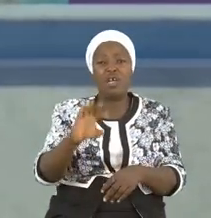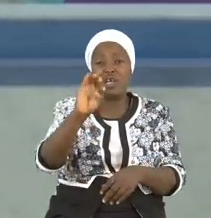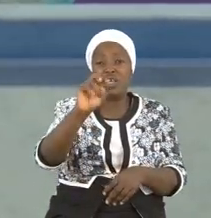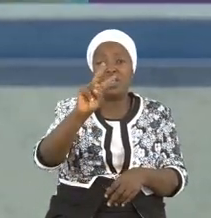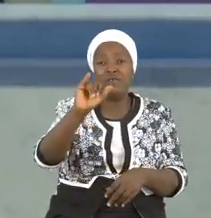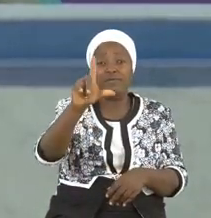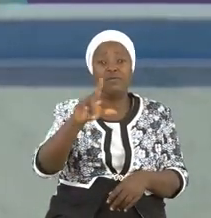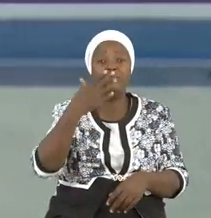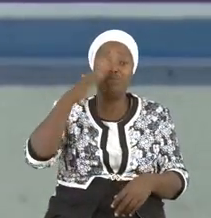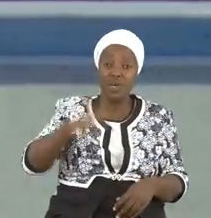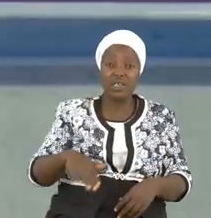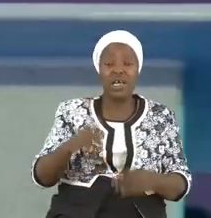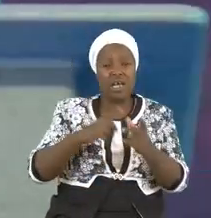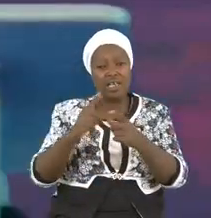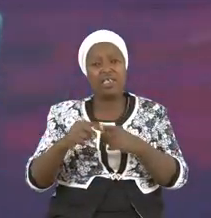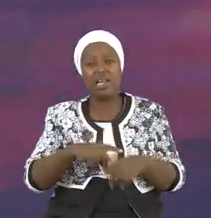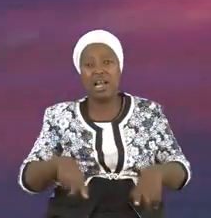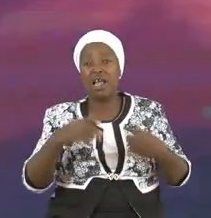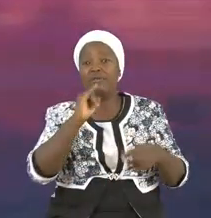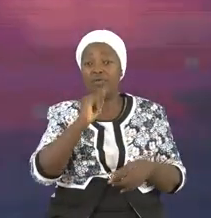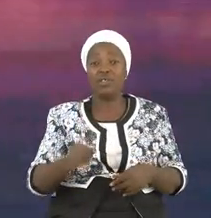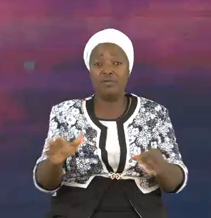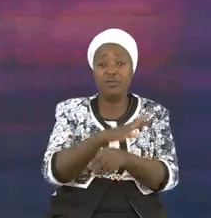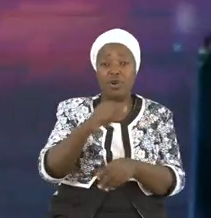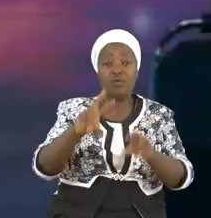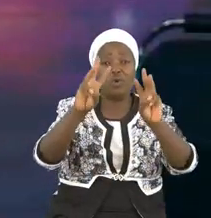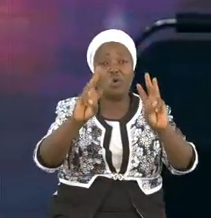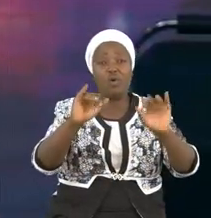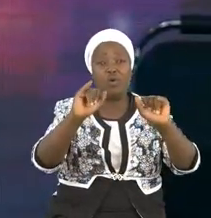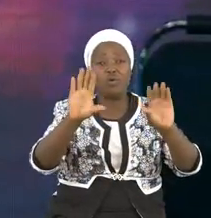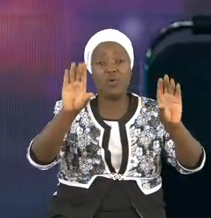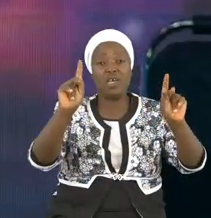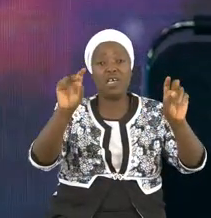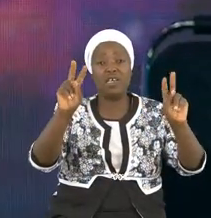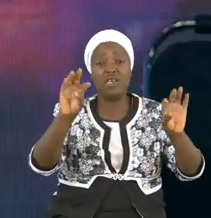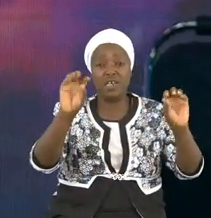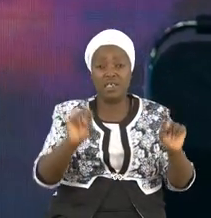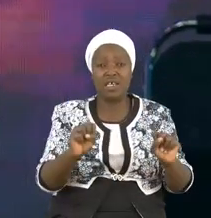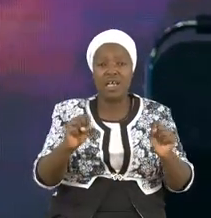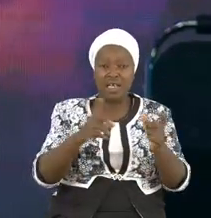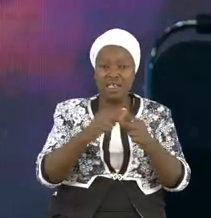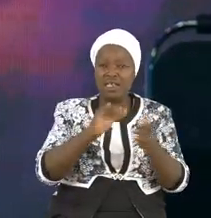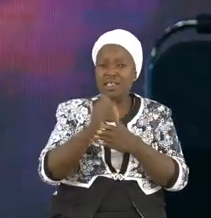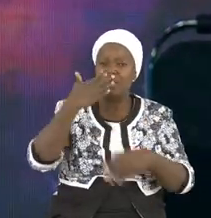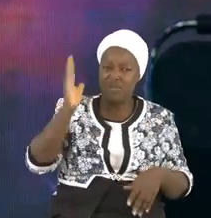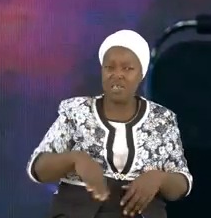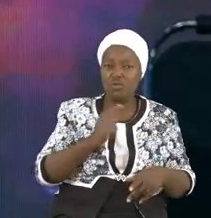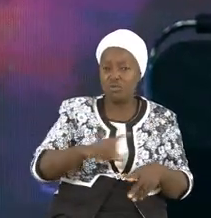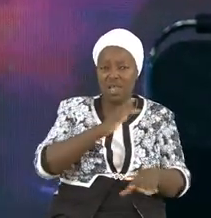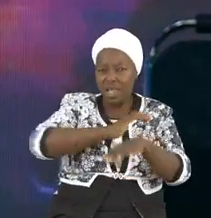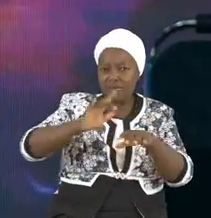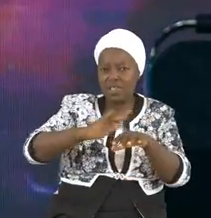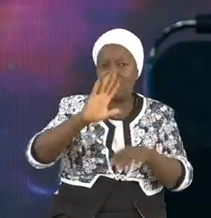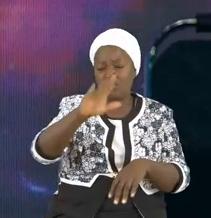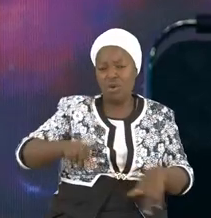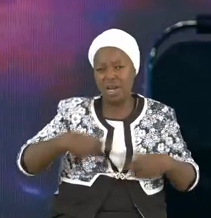wickedness, and you empty your life, your tongue from evil, your eyes